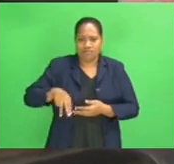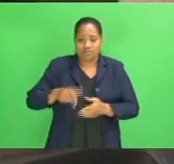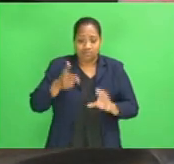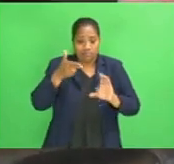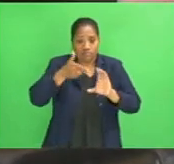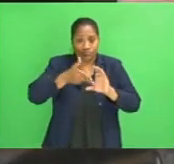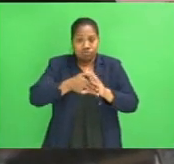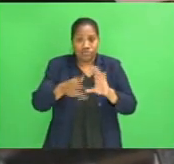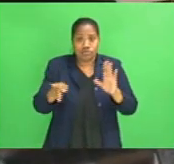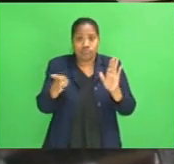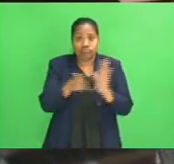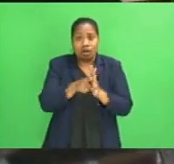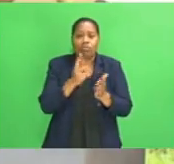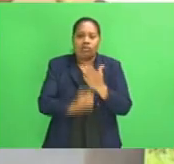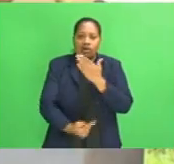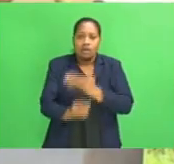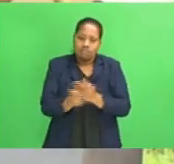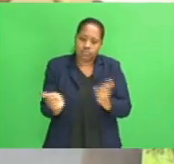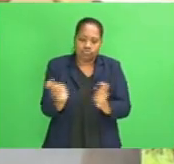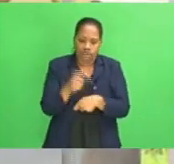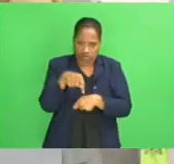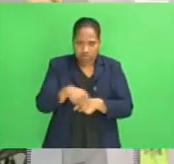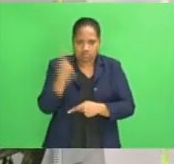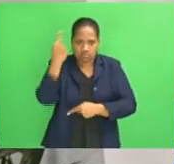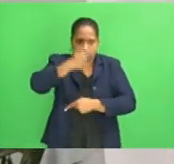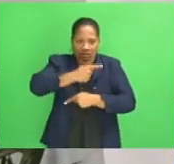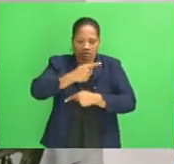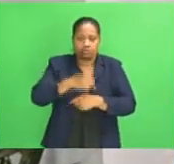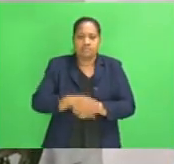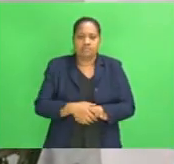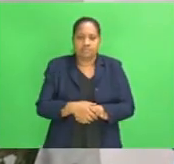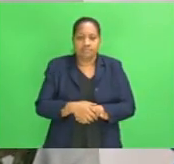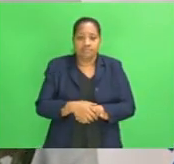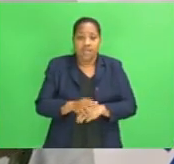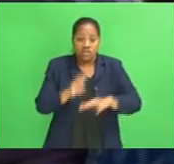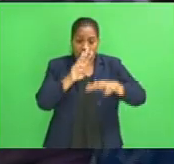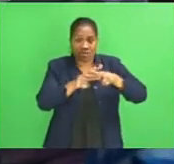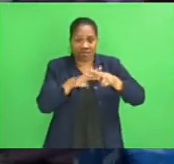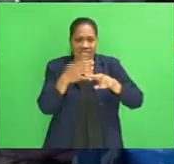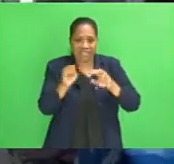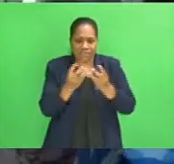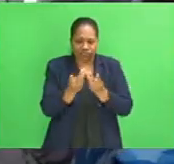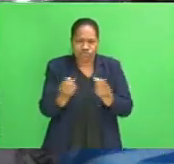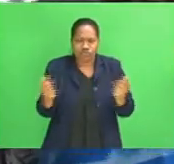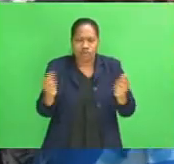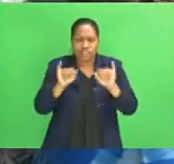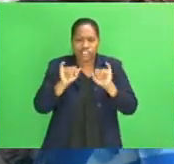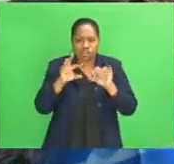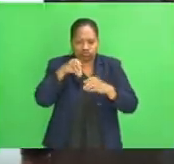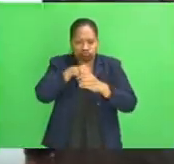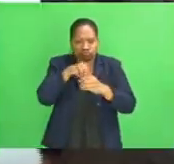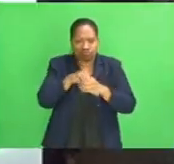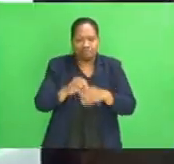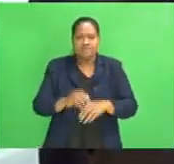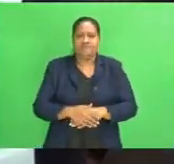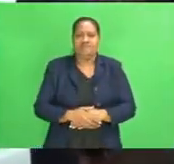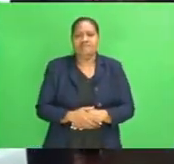prices change effective midnight. And SODELPA still to resolve internal issues.